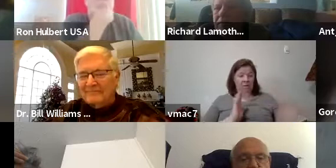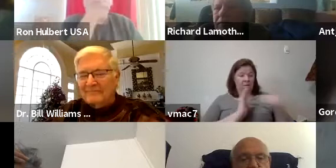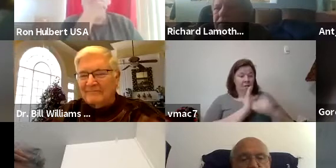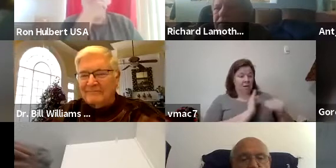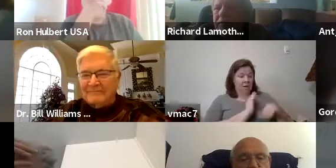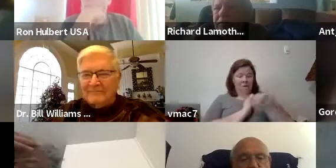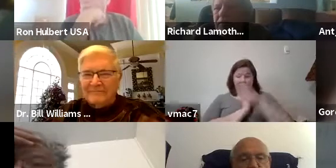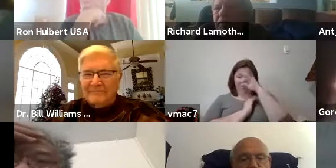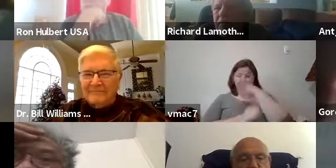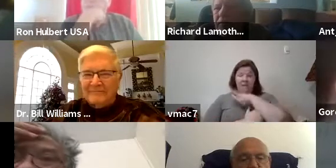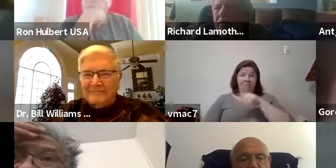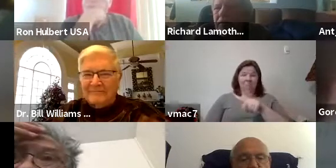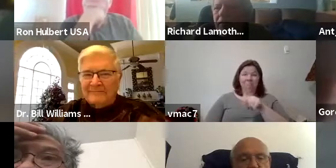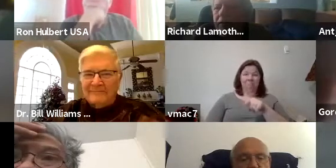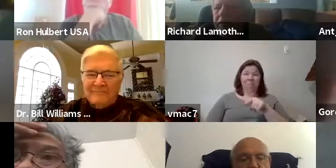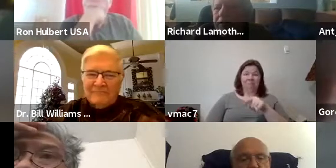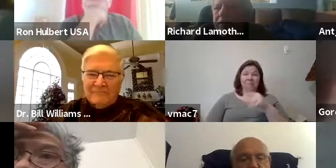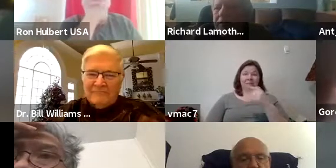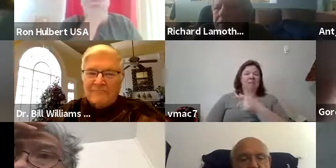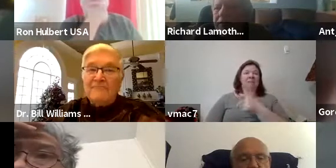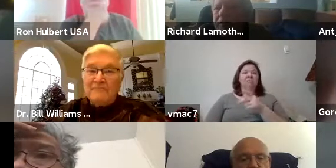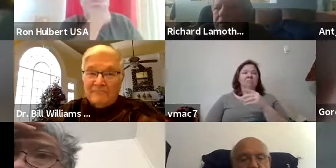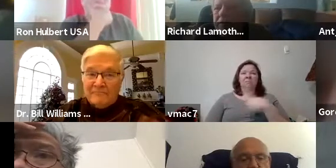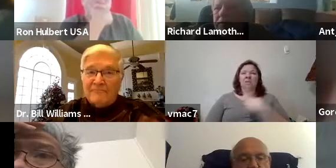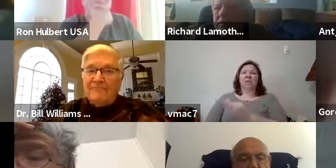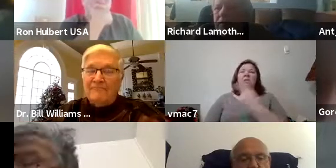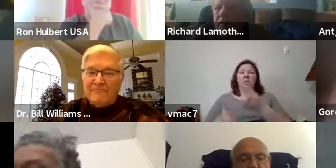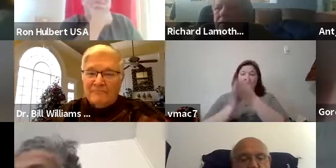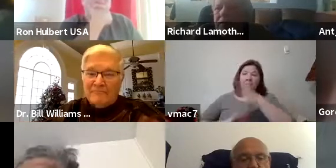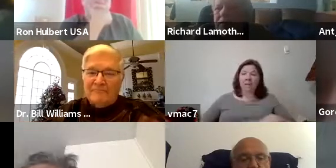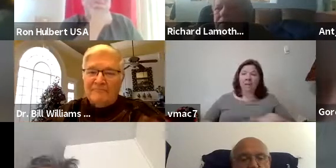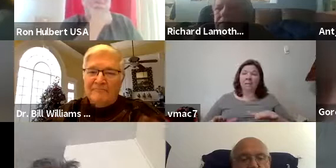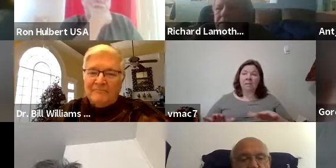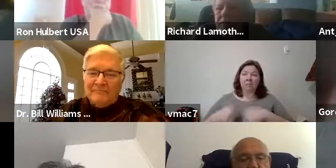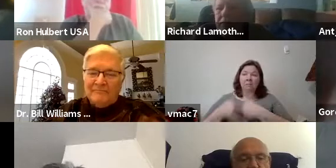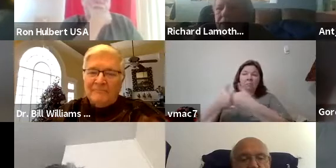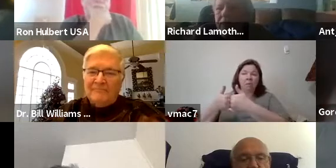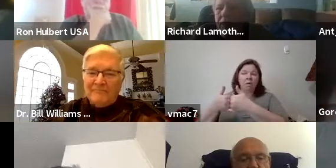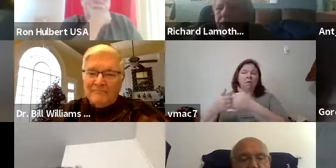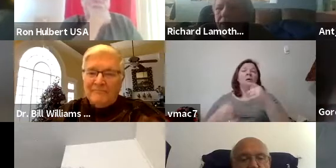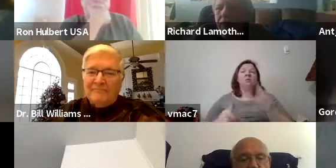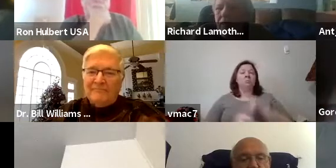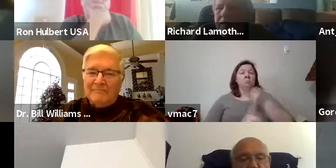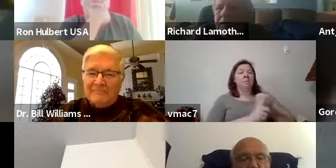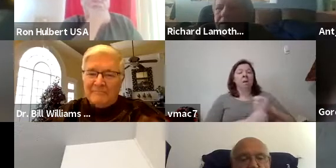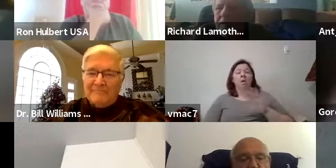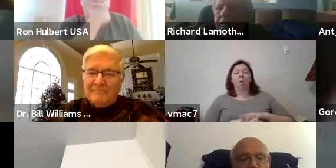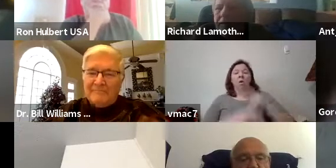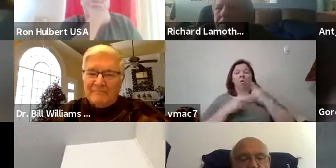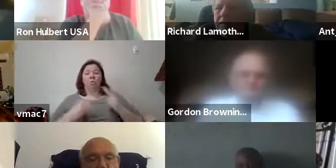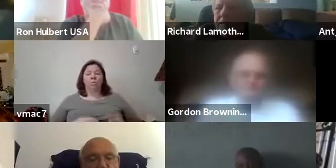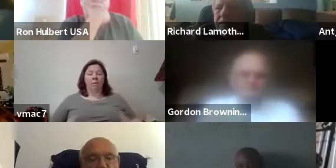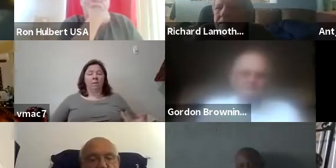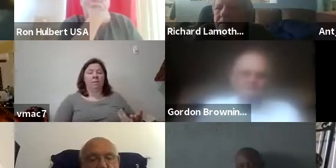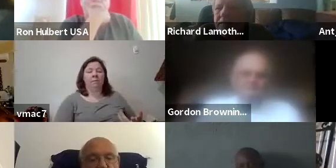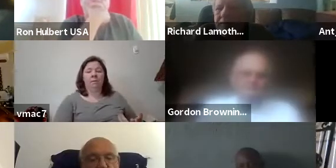guy will get the Nobel Peace Prize for his impact on humanity. Because as Dr. William pointed out, he's creating or